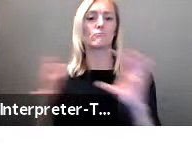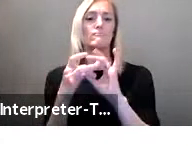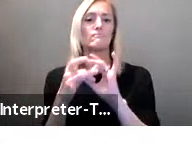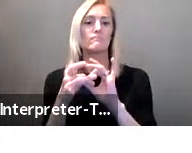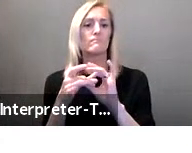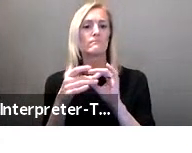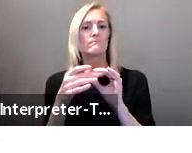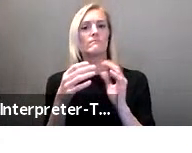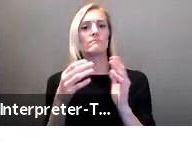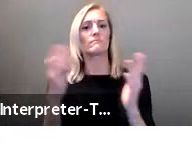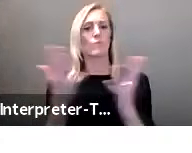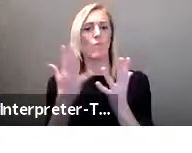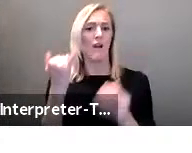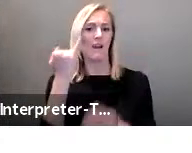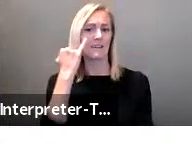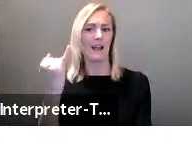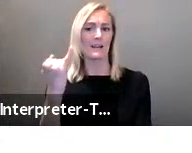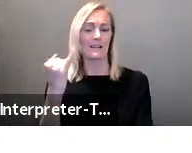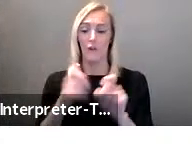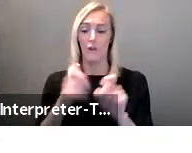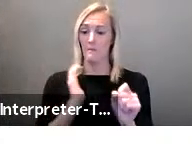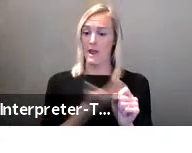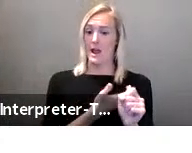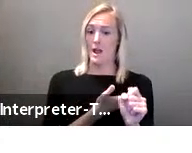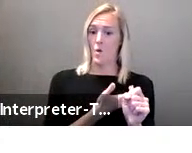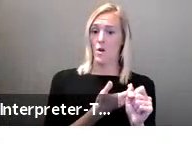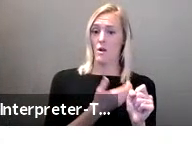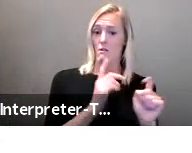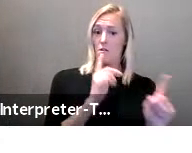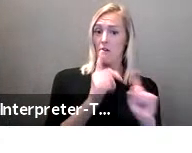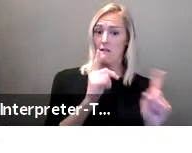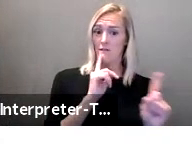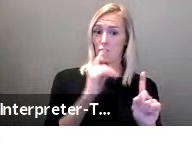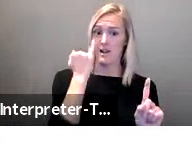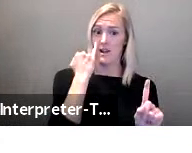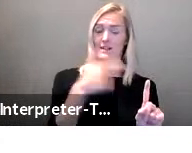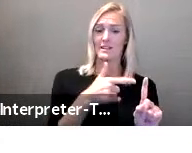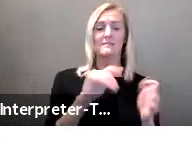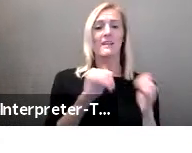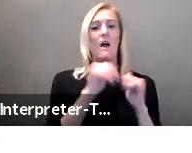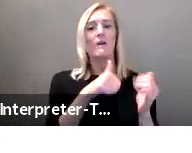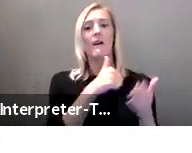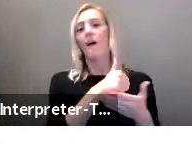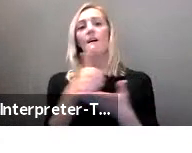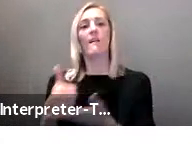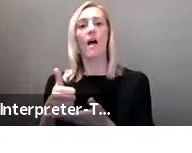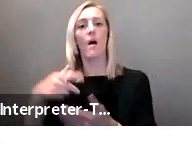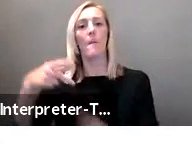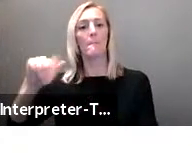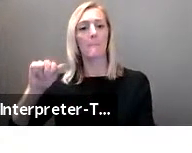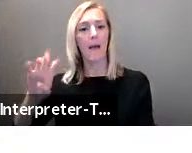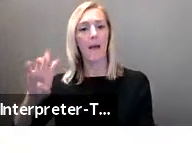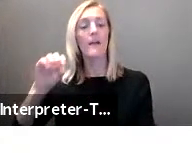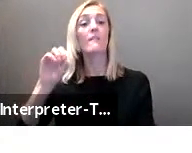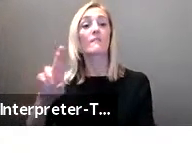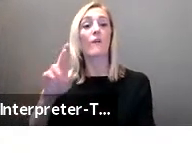up within the context of our conversation and how that can be used to push forward potential PAVE or increase the REACH projects. And